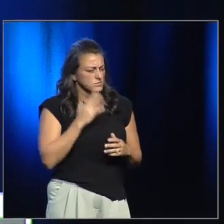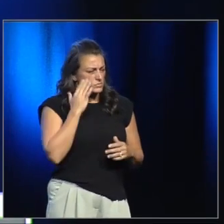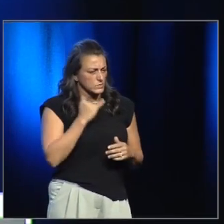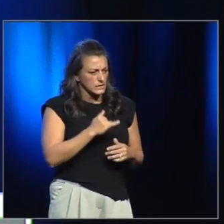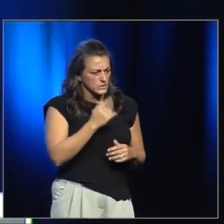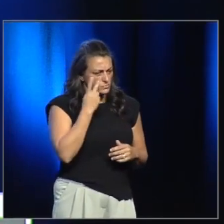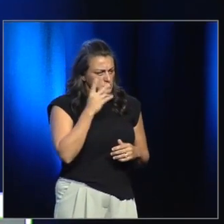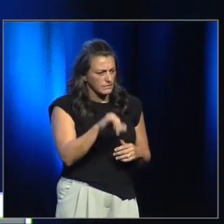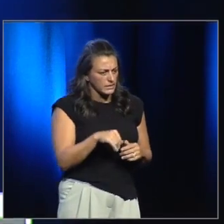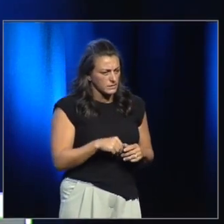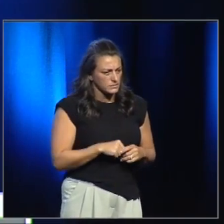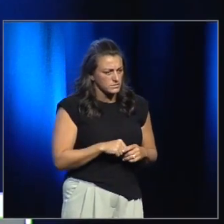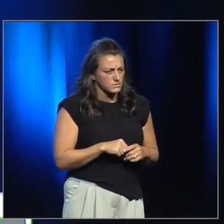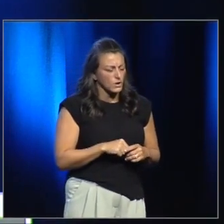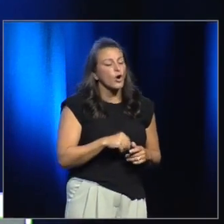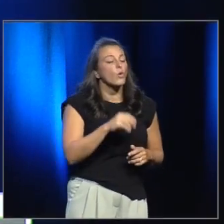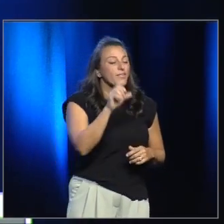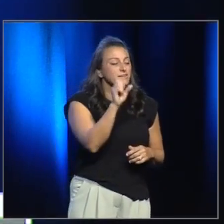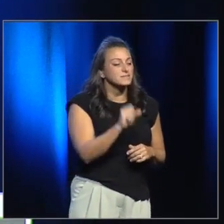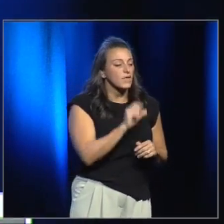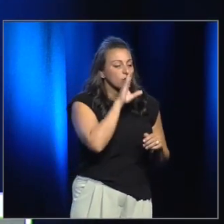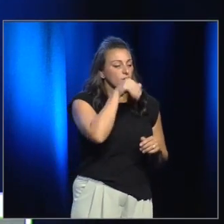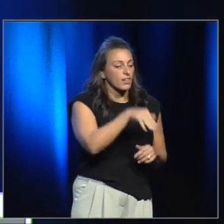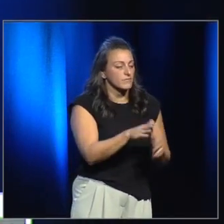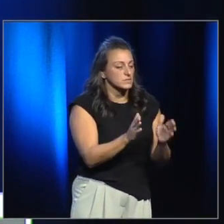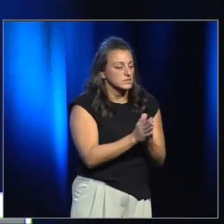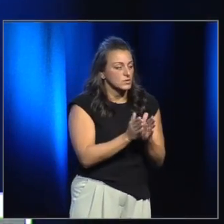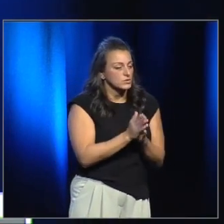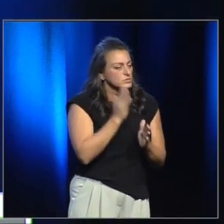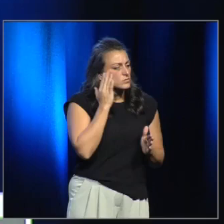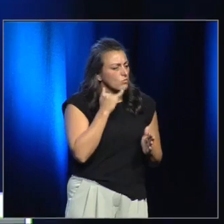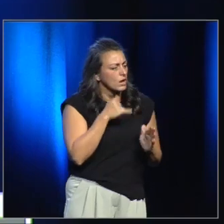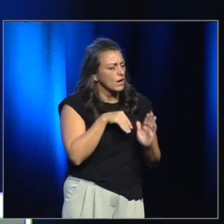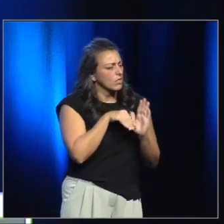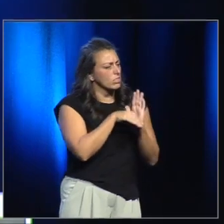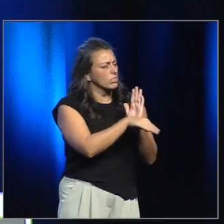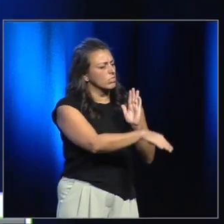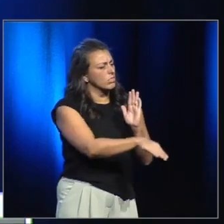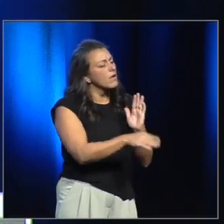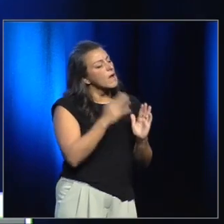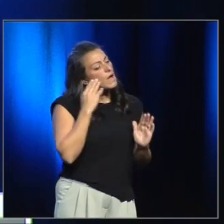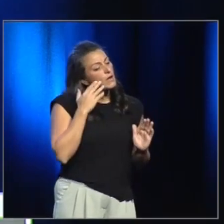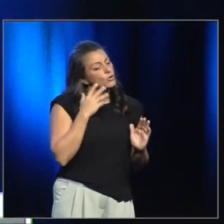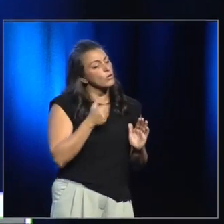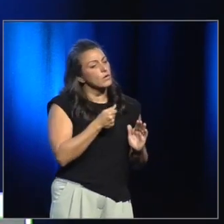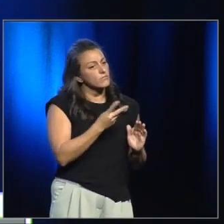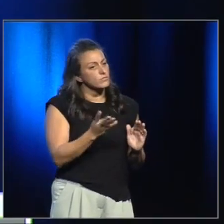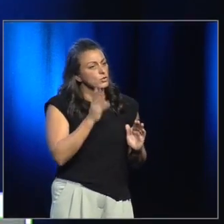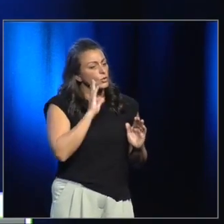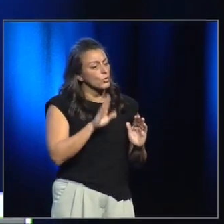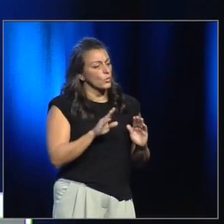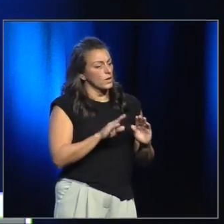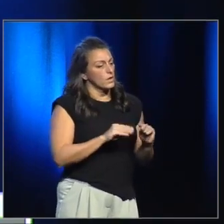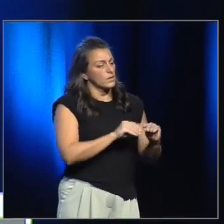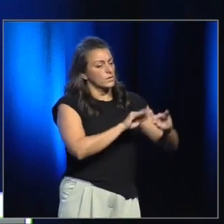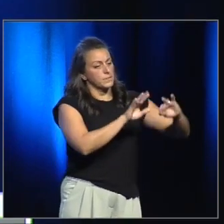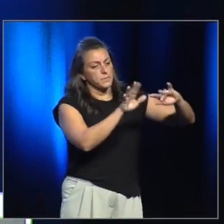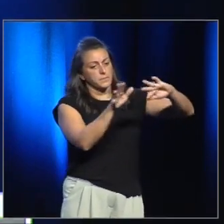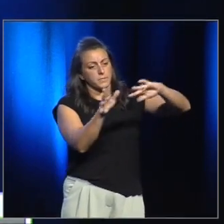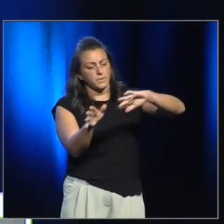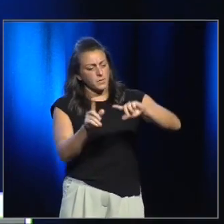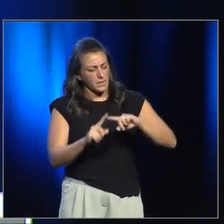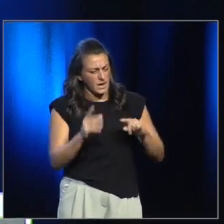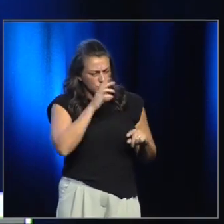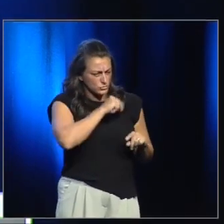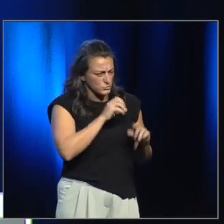and possibilities like a few of them migrate to the other side of the Antarctic, which presumably you'd see coming the other direction as